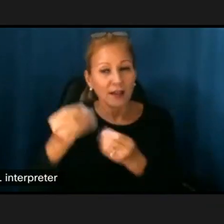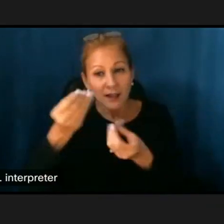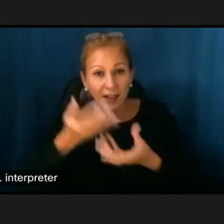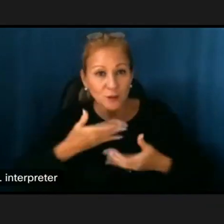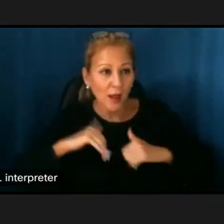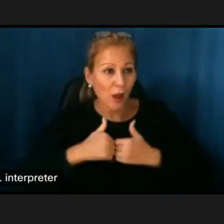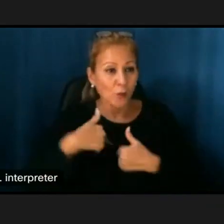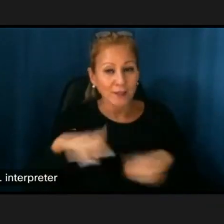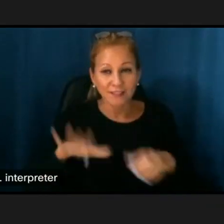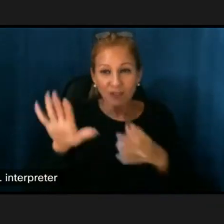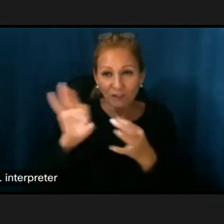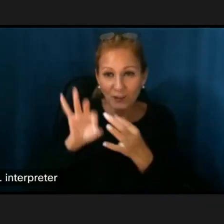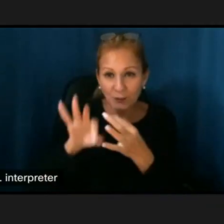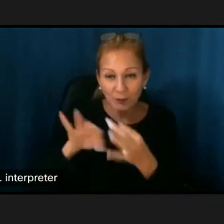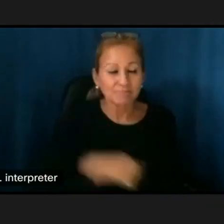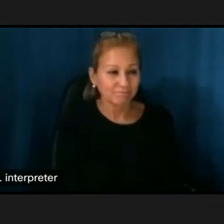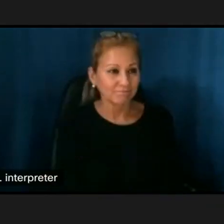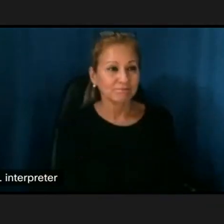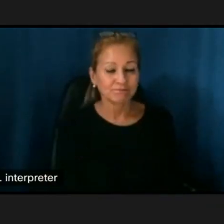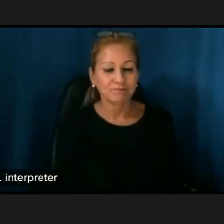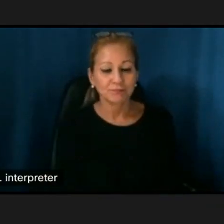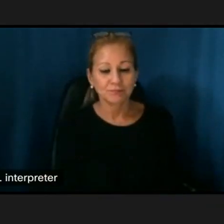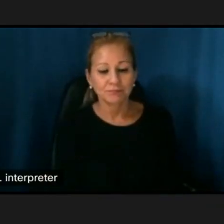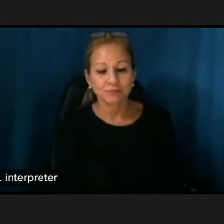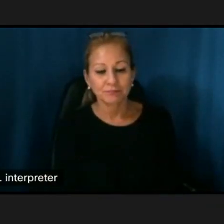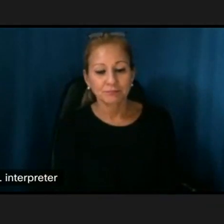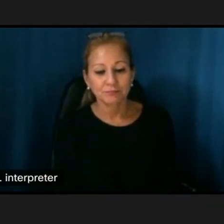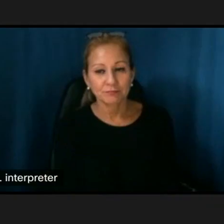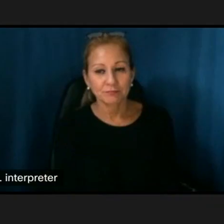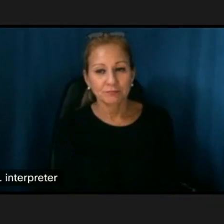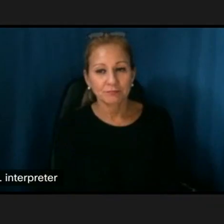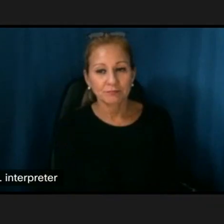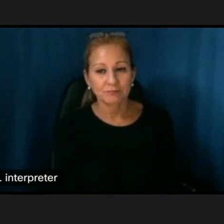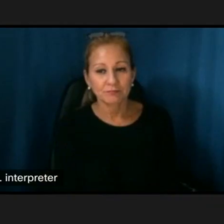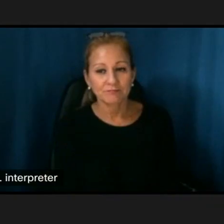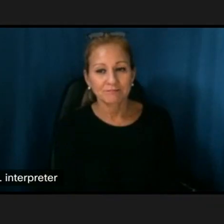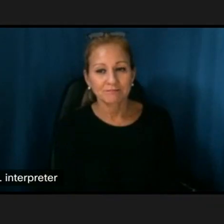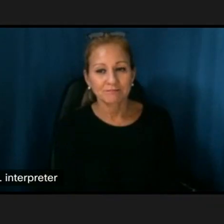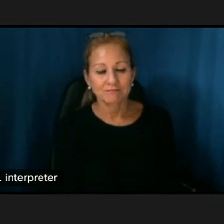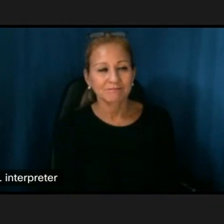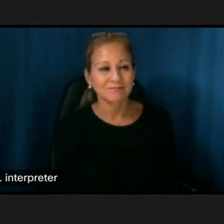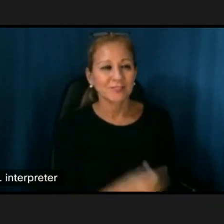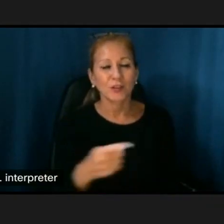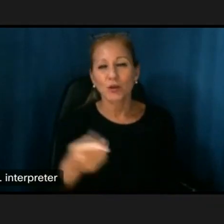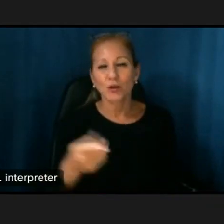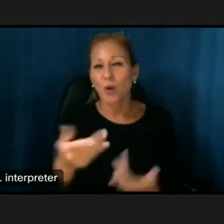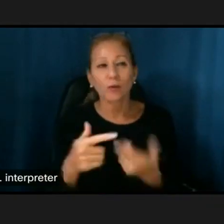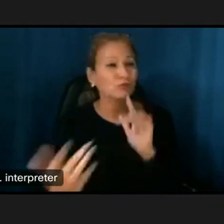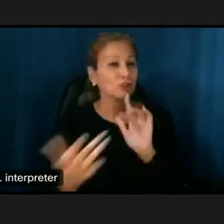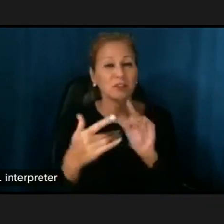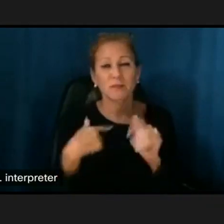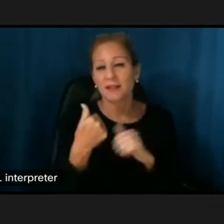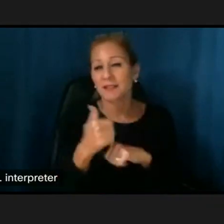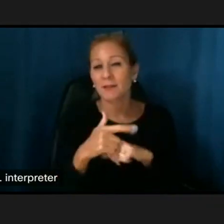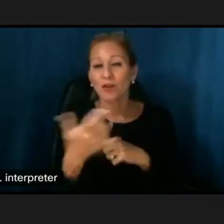did today. We would love to hear your feedback. And again, as I mentioned, you're welcome to reach out to me if